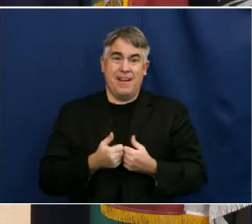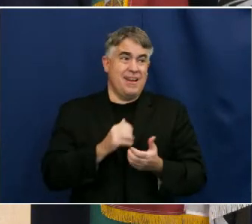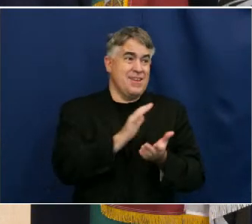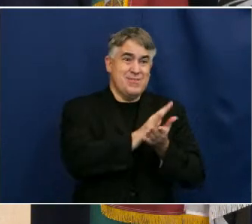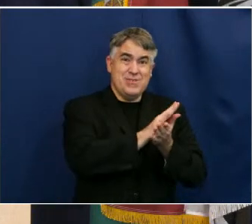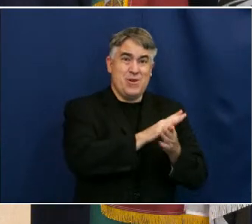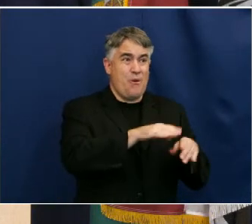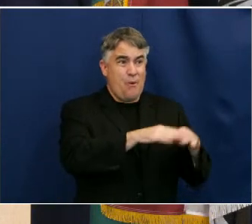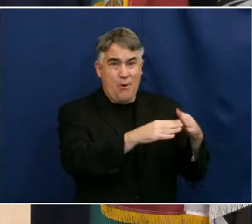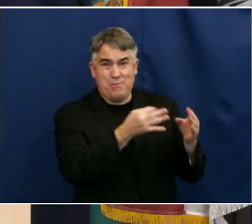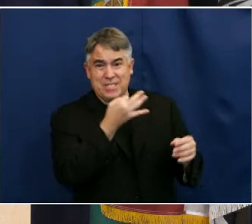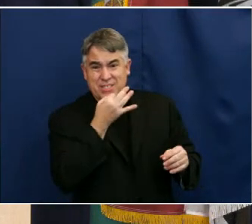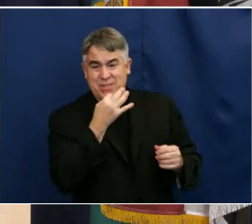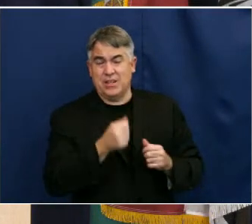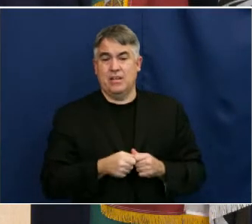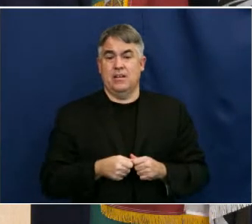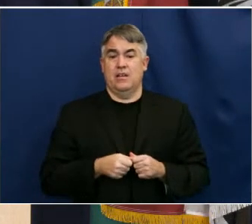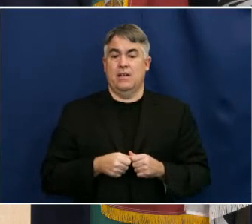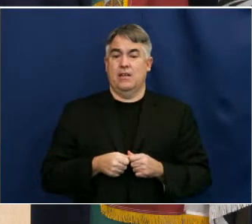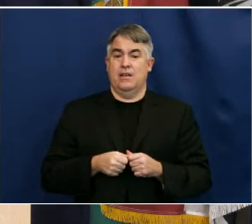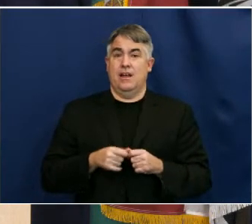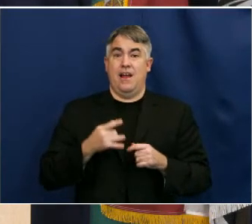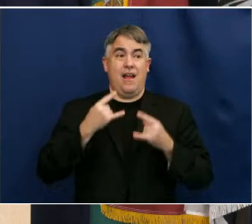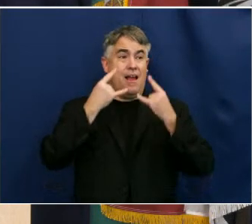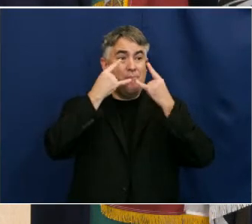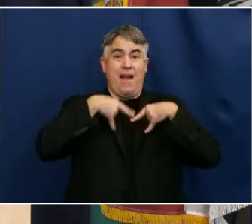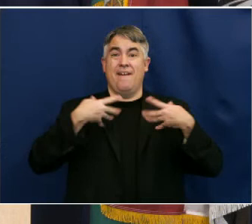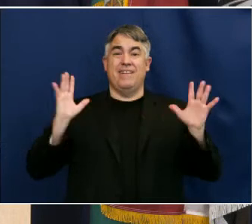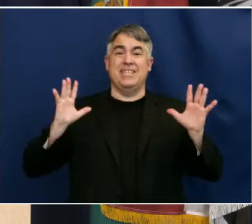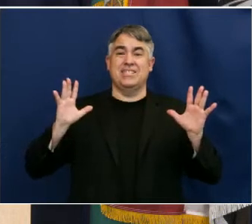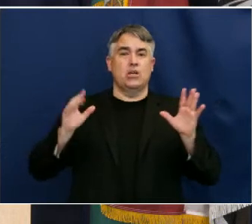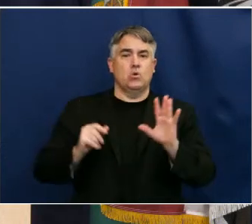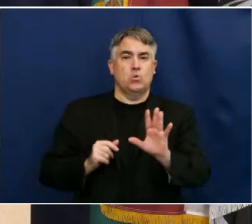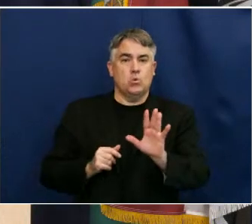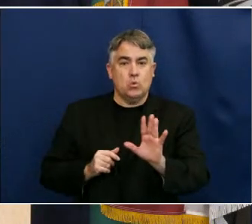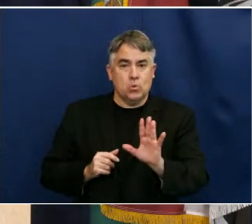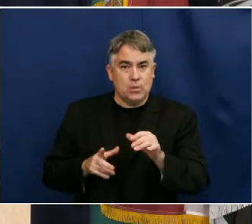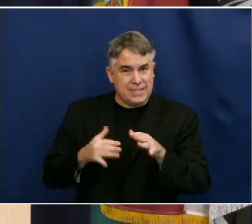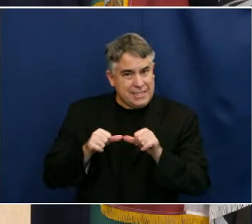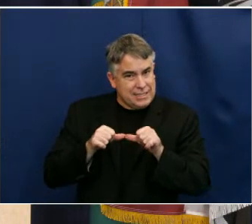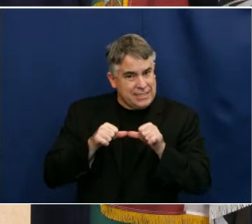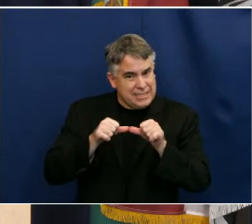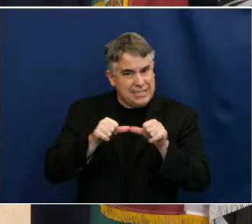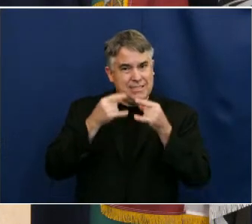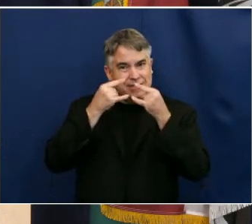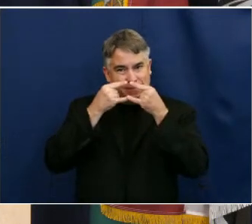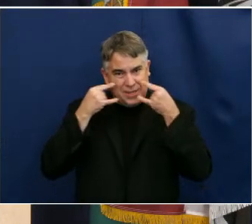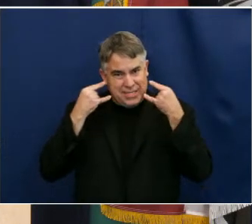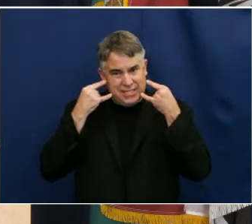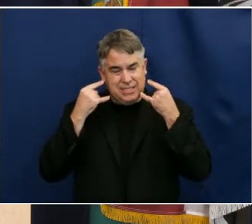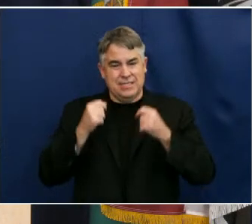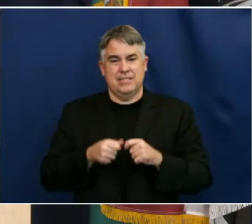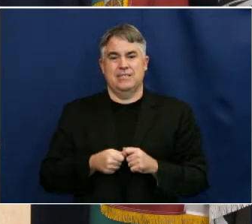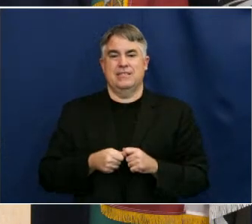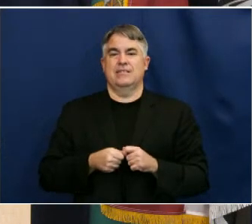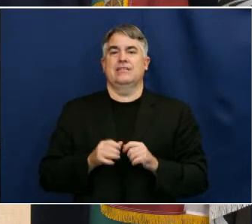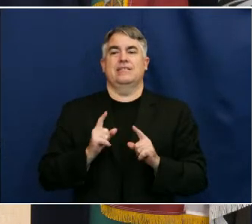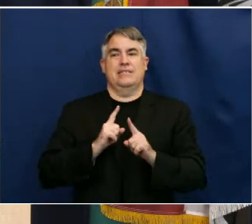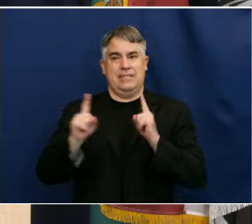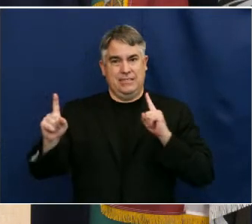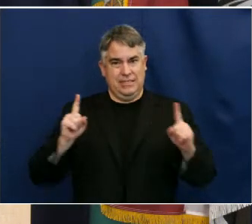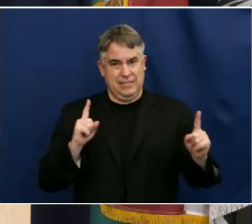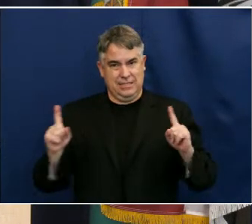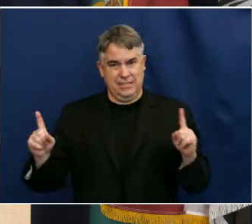position. And so we continue to encourage the public. We know what to do. Wear the face covering, physically distance from non-household